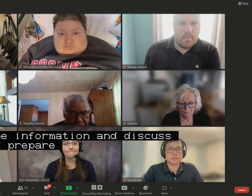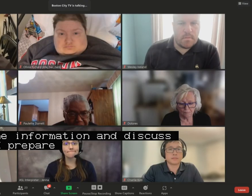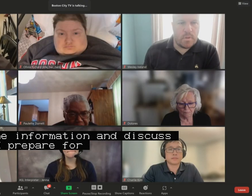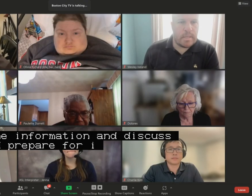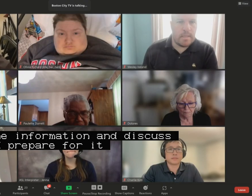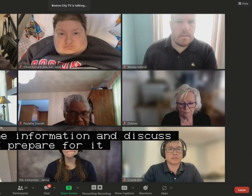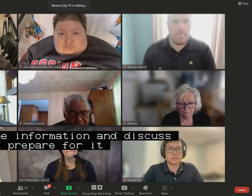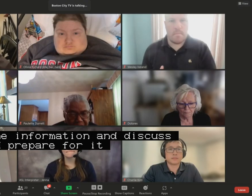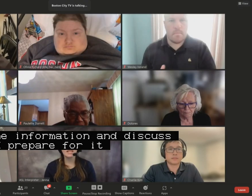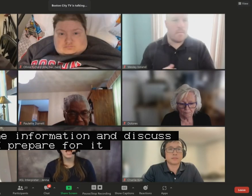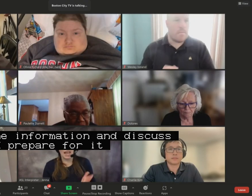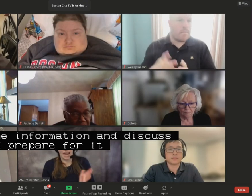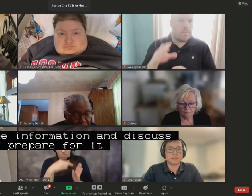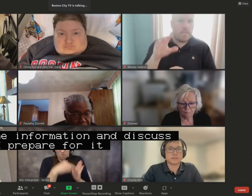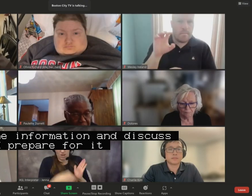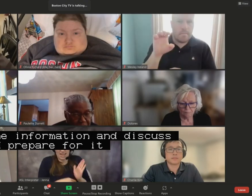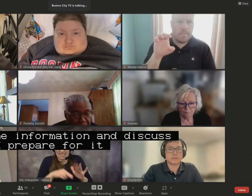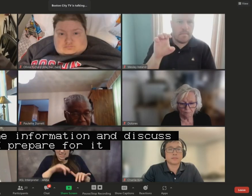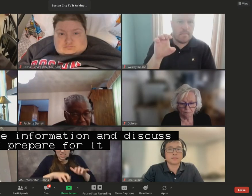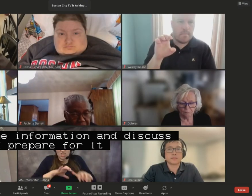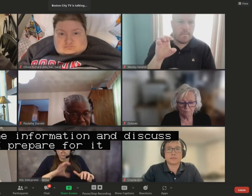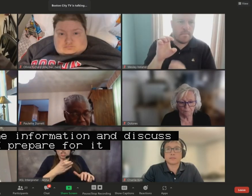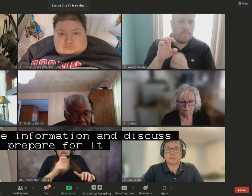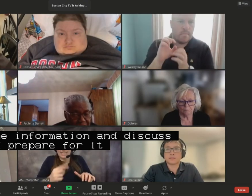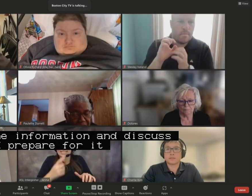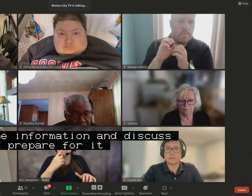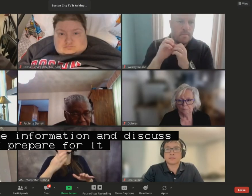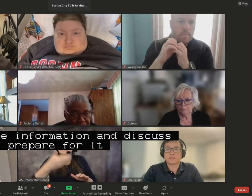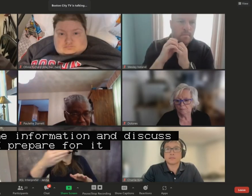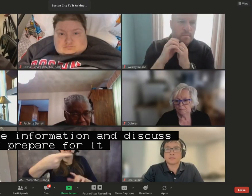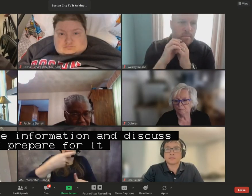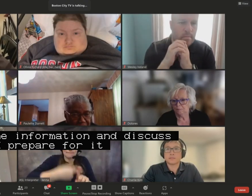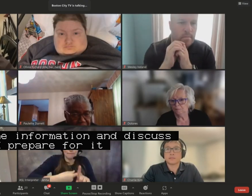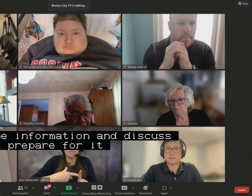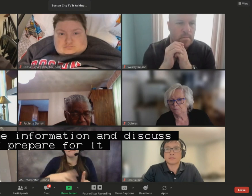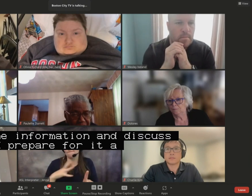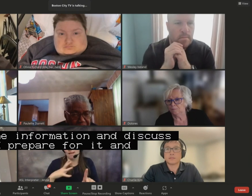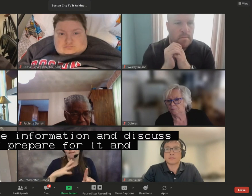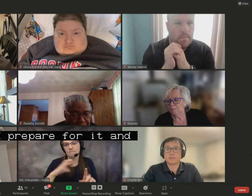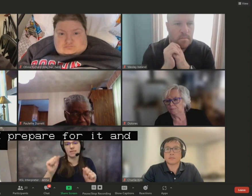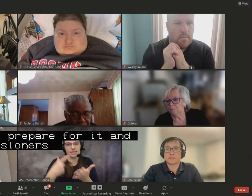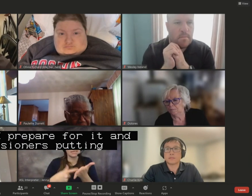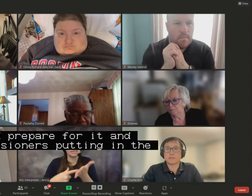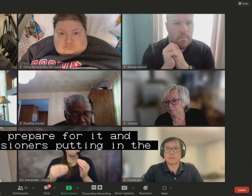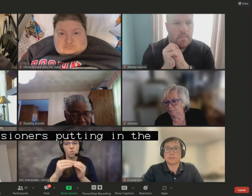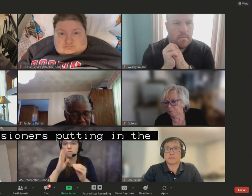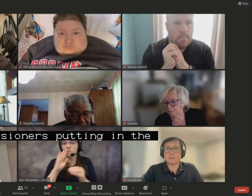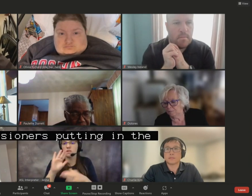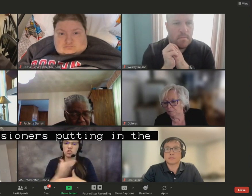And Commissioner is putting in the chat that next month it's fine.